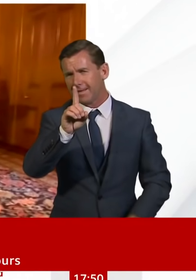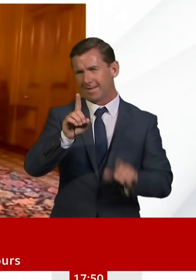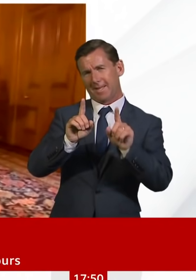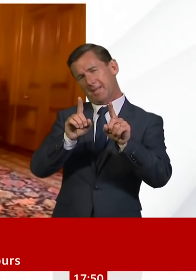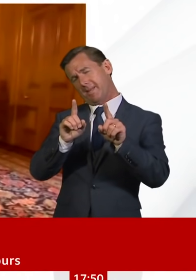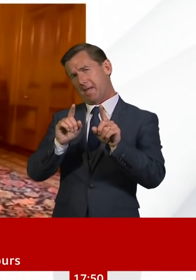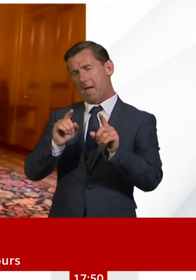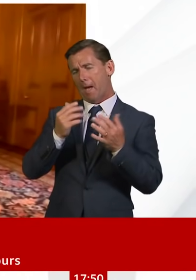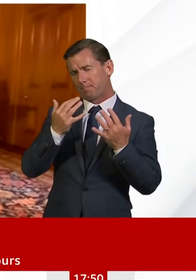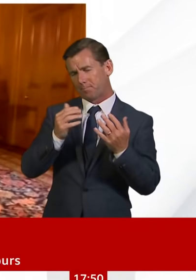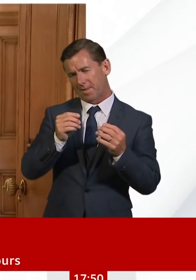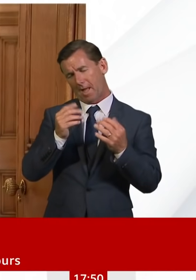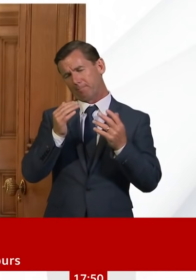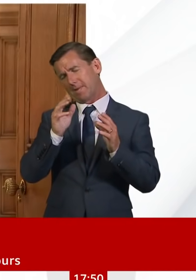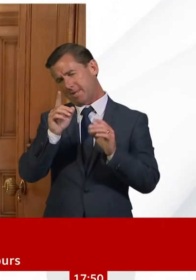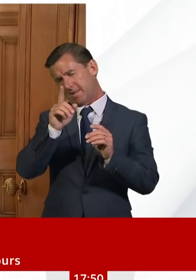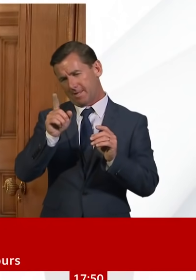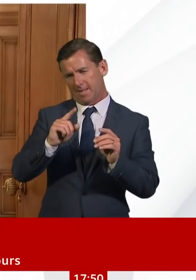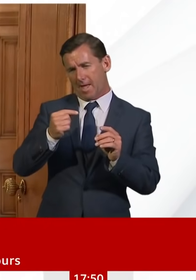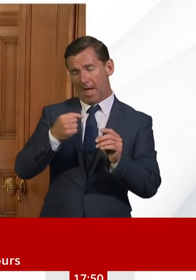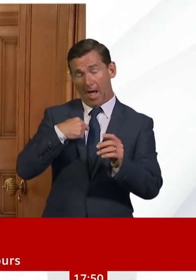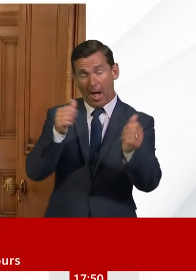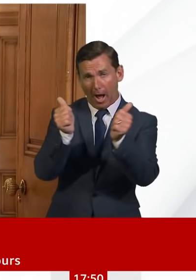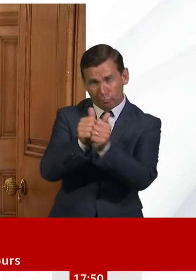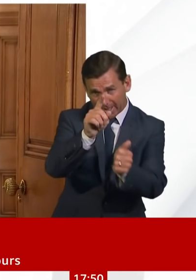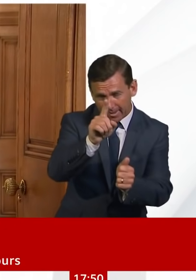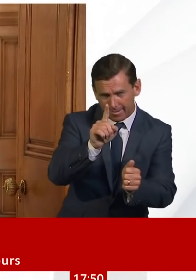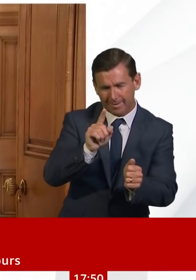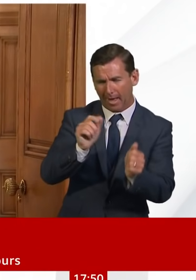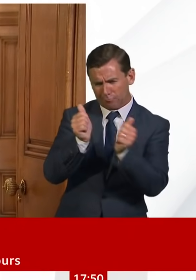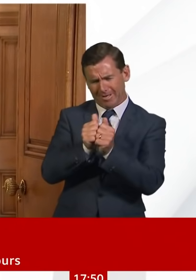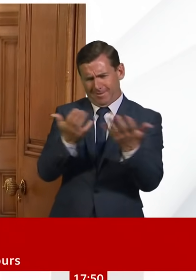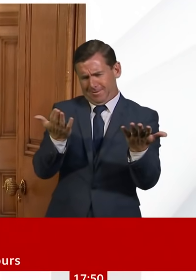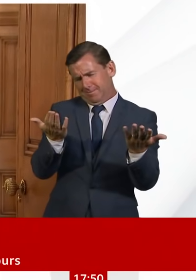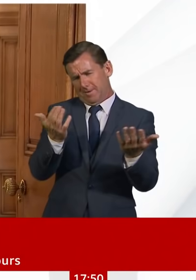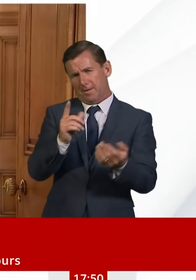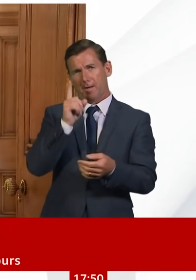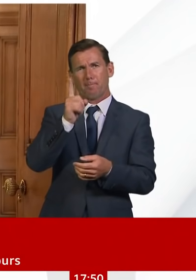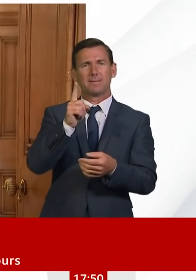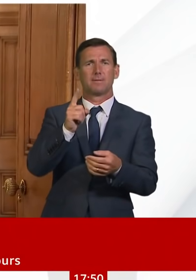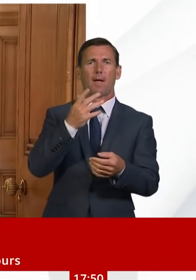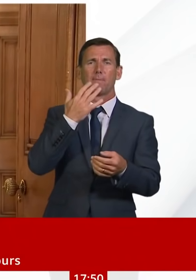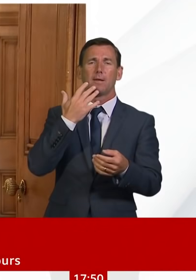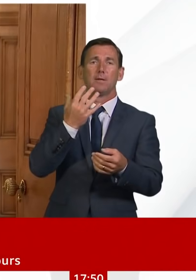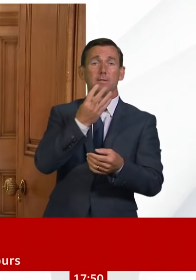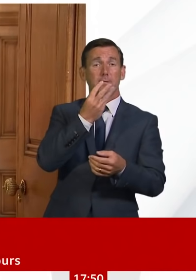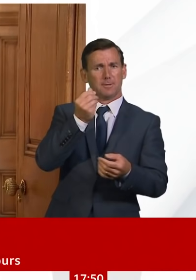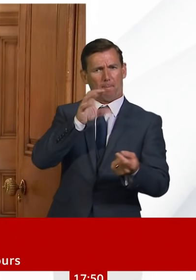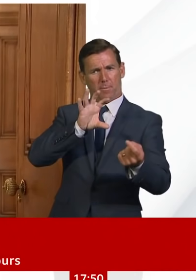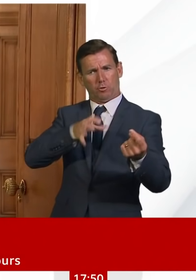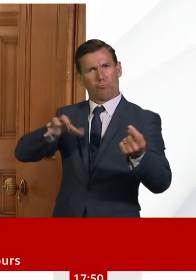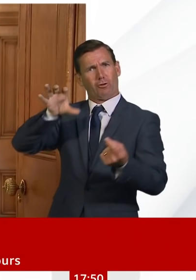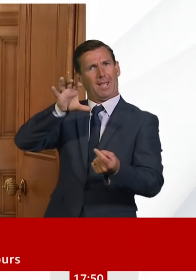absolutely, I absolutely concur with that, of course. And then there are some countries where, on that